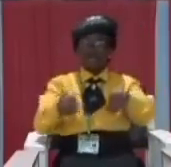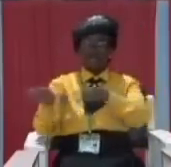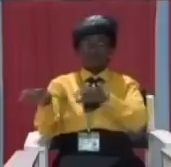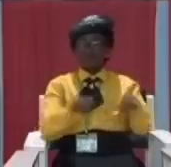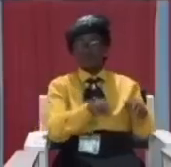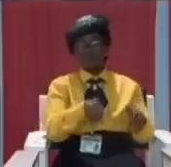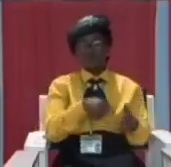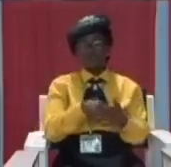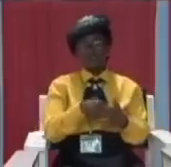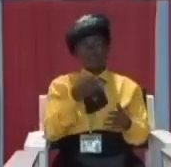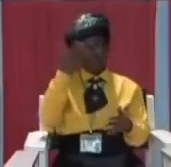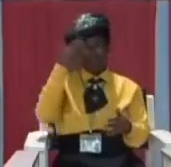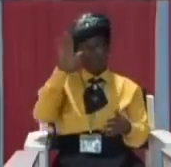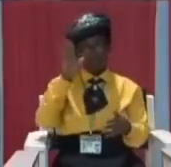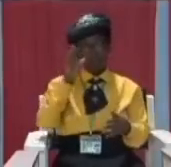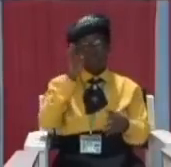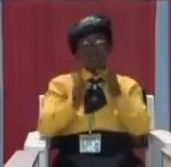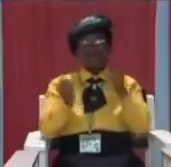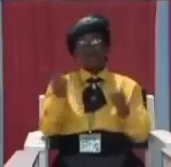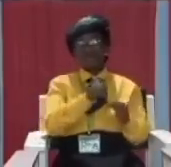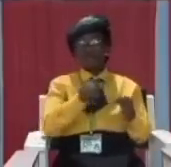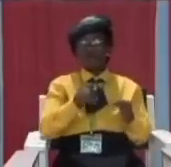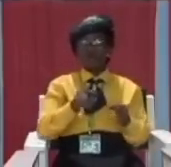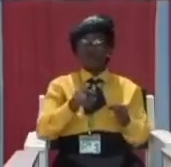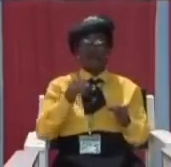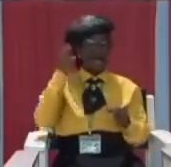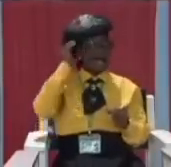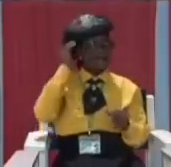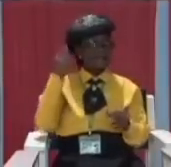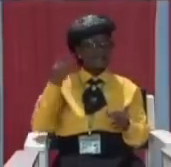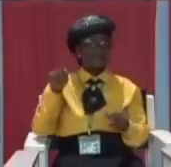I don't know if you had the testimony yet.